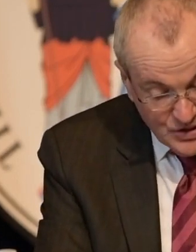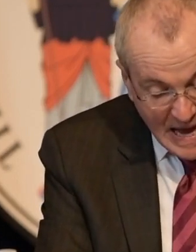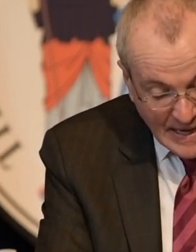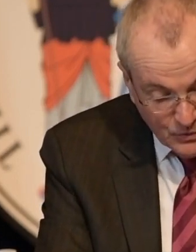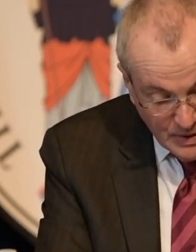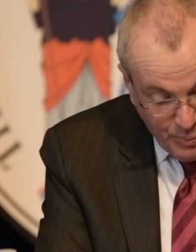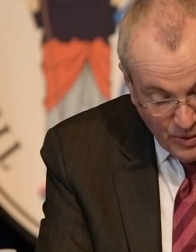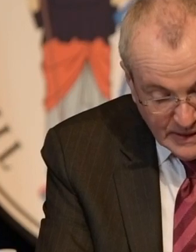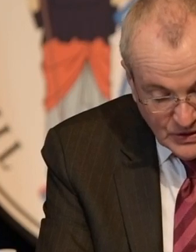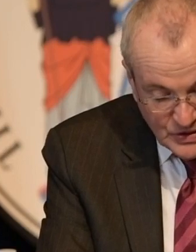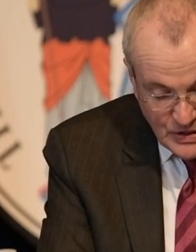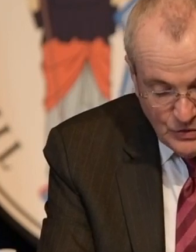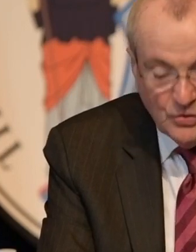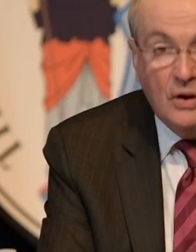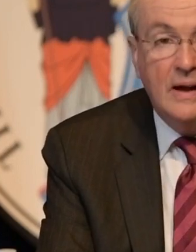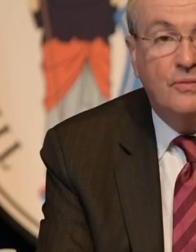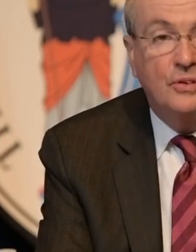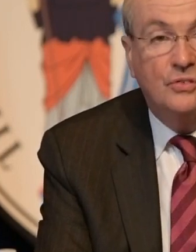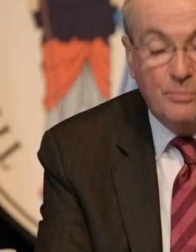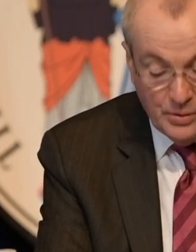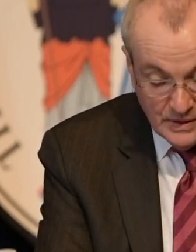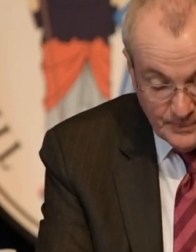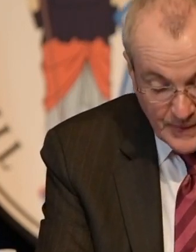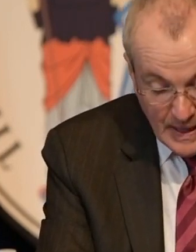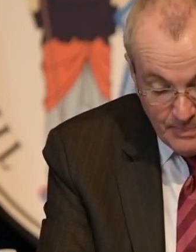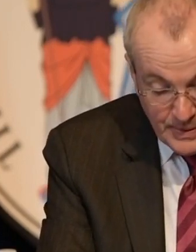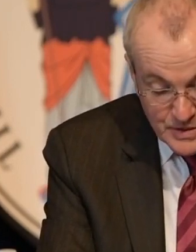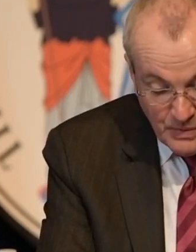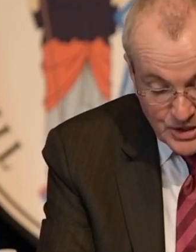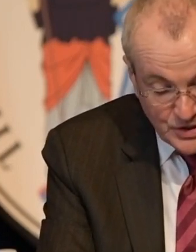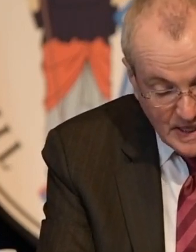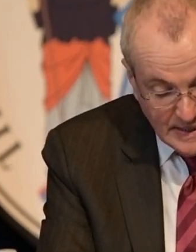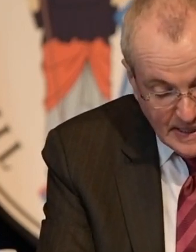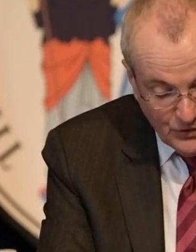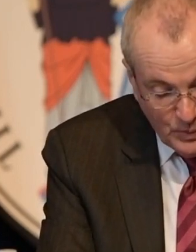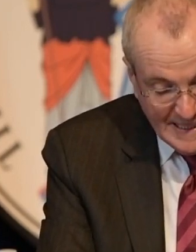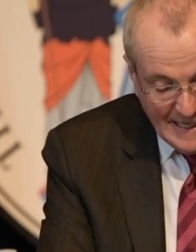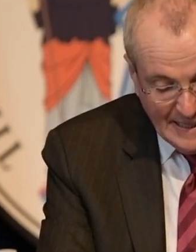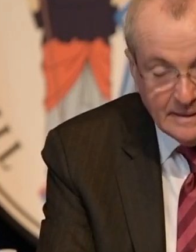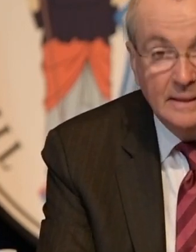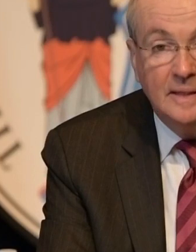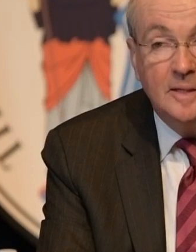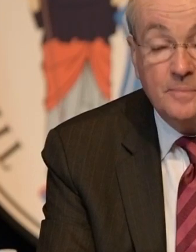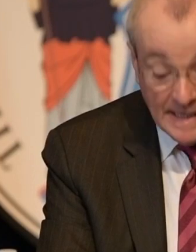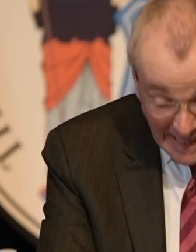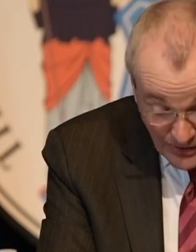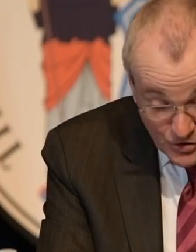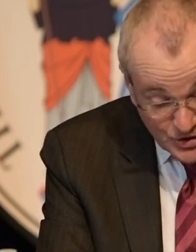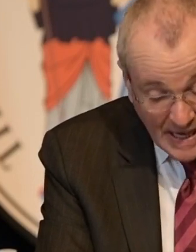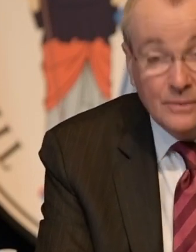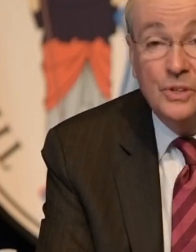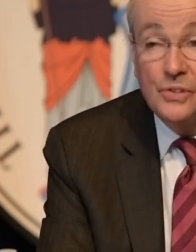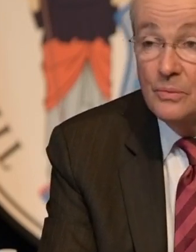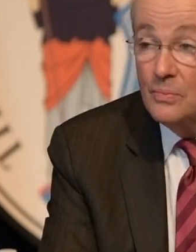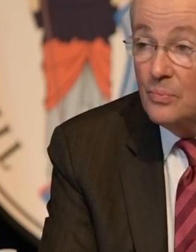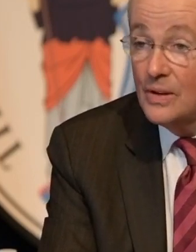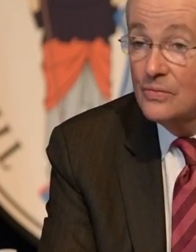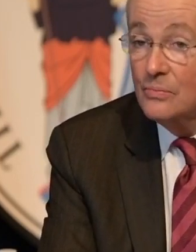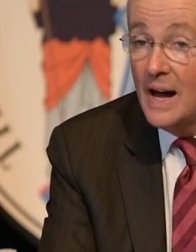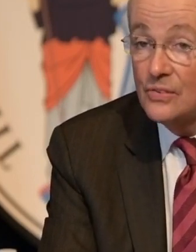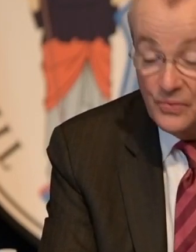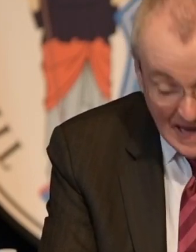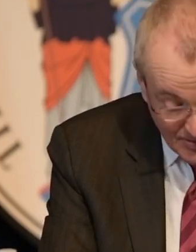This added reporting continues our efforts to put up as much data as we can, and I understand, which is a point